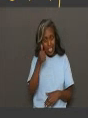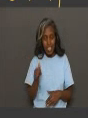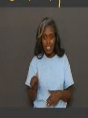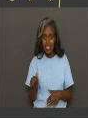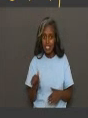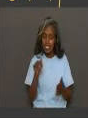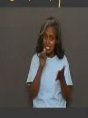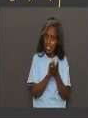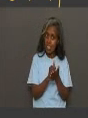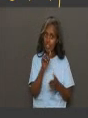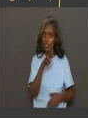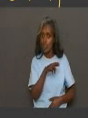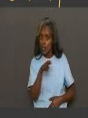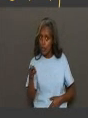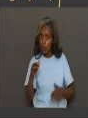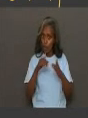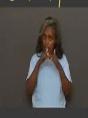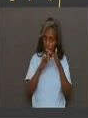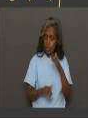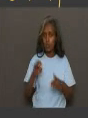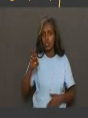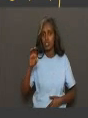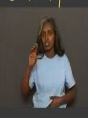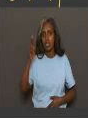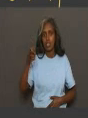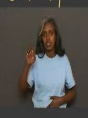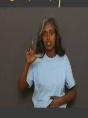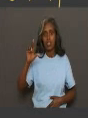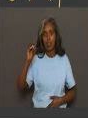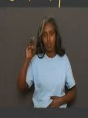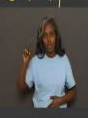in row reduced echelon form?